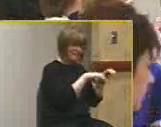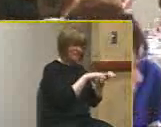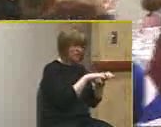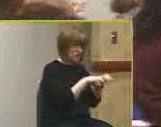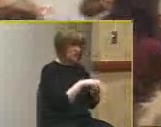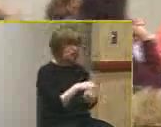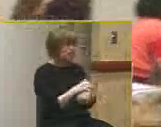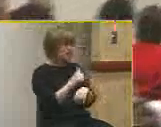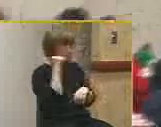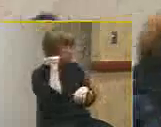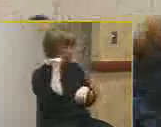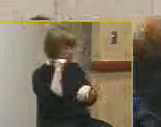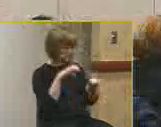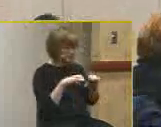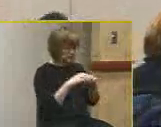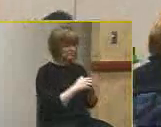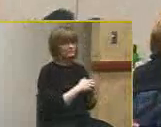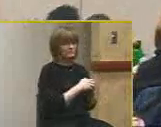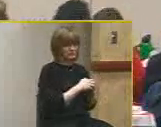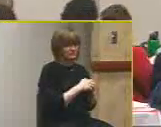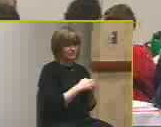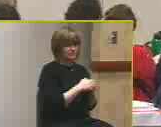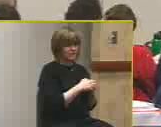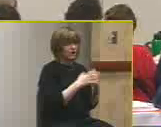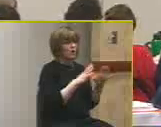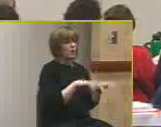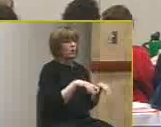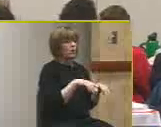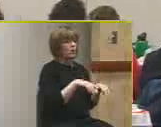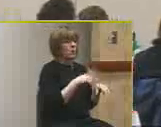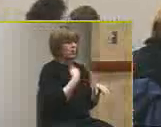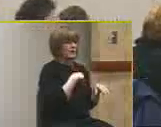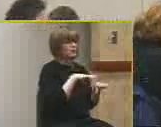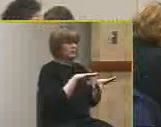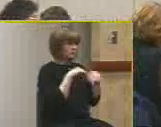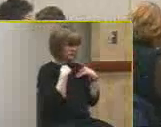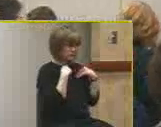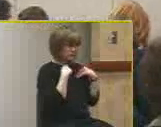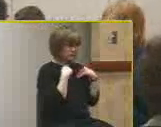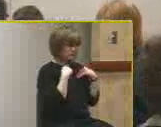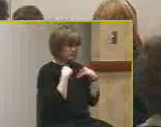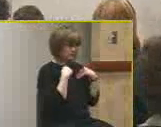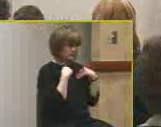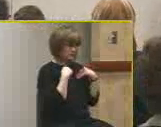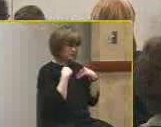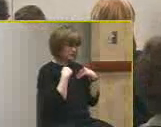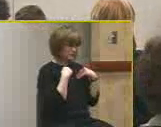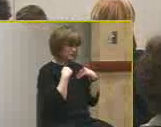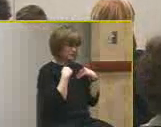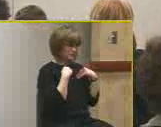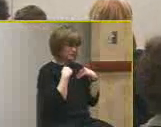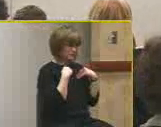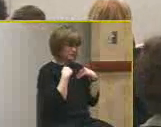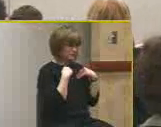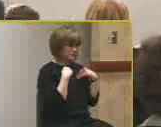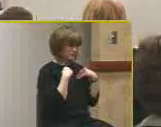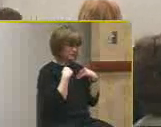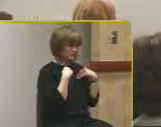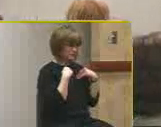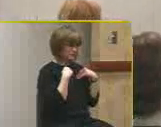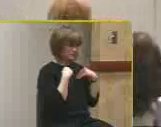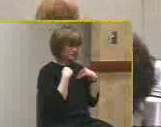assume, Because that's different. You're going to go different. whether we're, legit or not, let's assume that we've gone down our